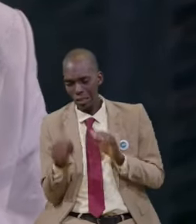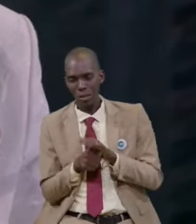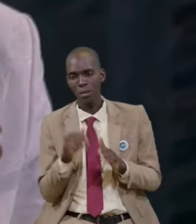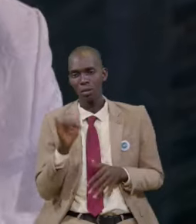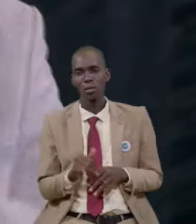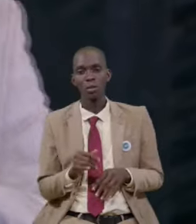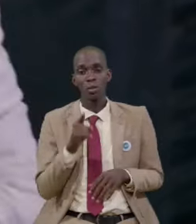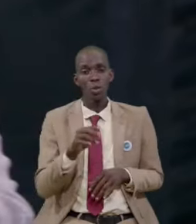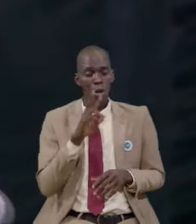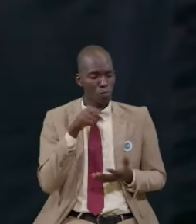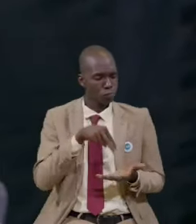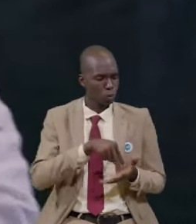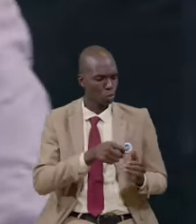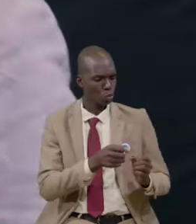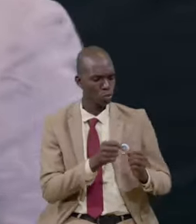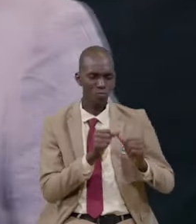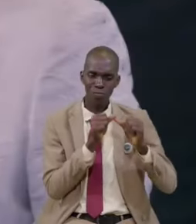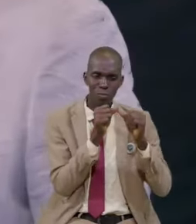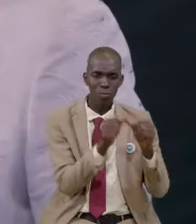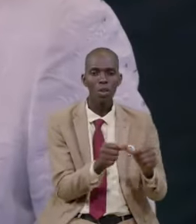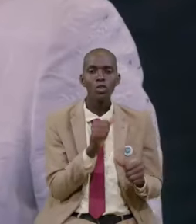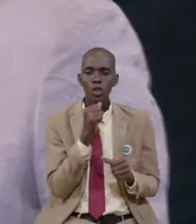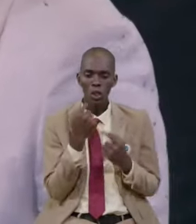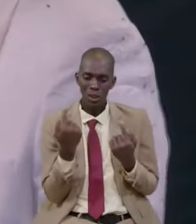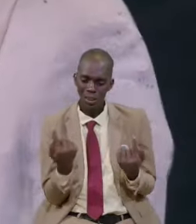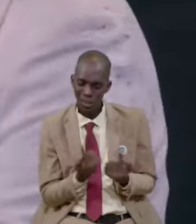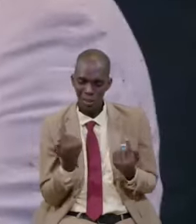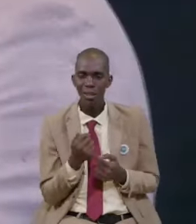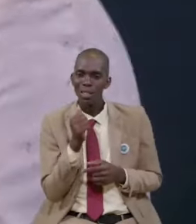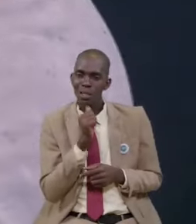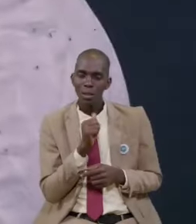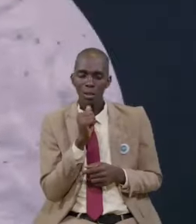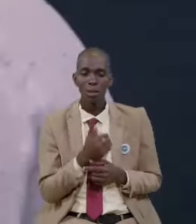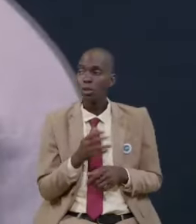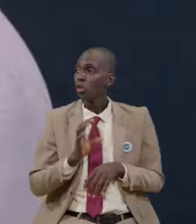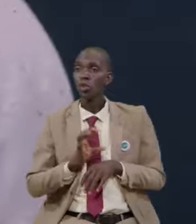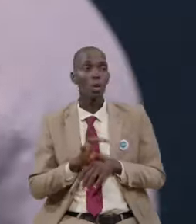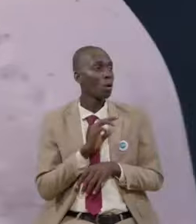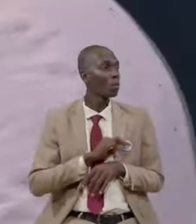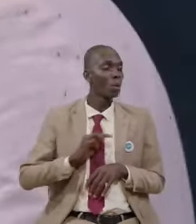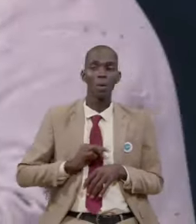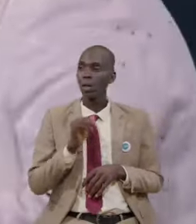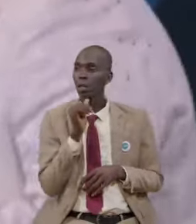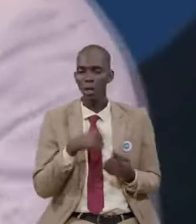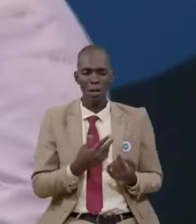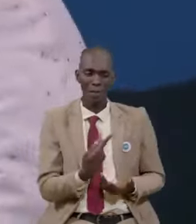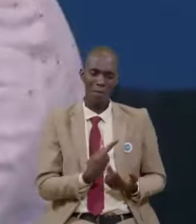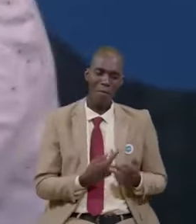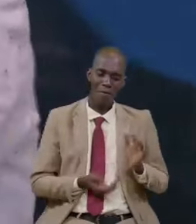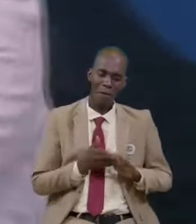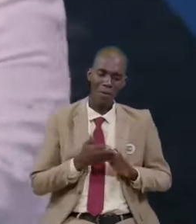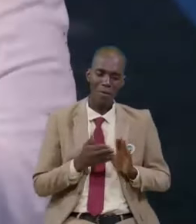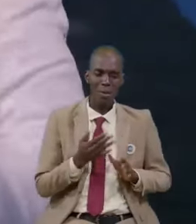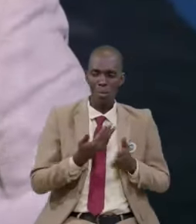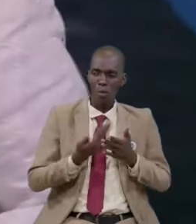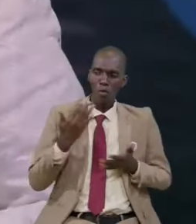sinning secretly. Our church people are not here. Okay, let's do it quickly until before our